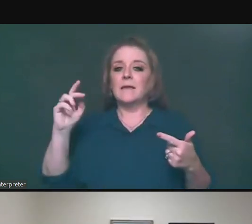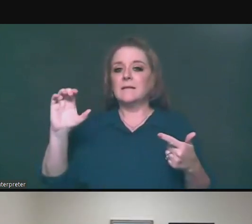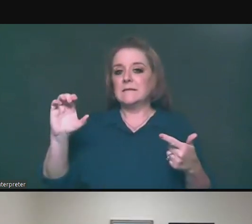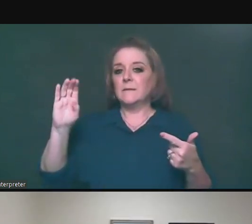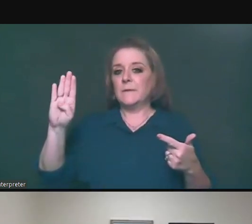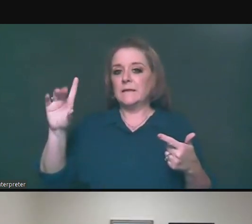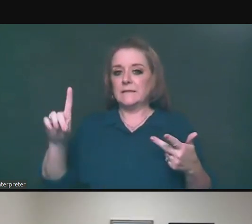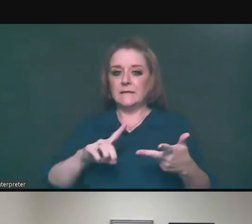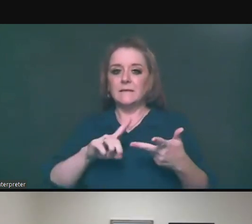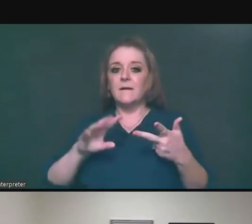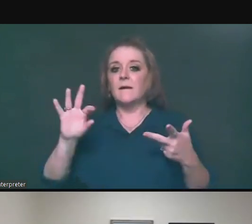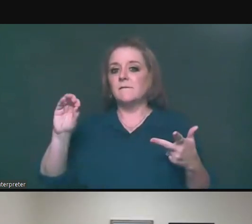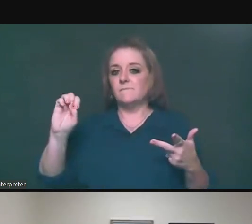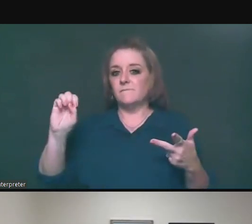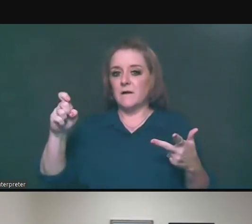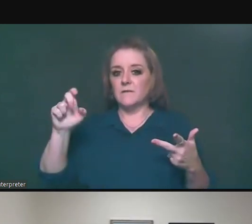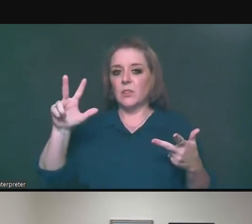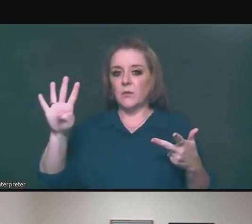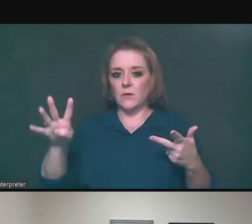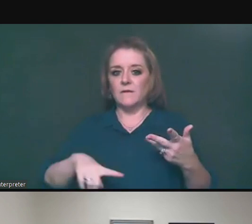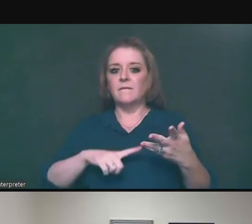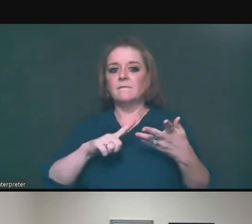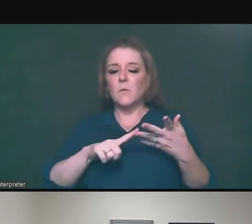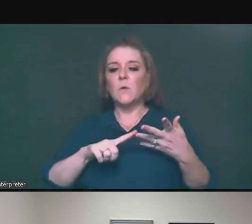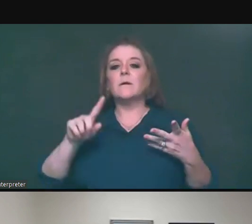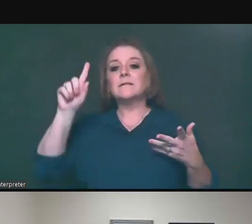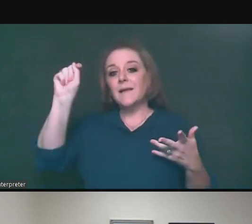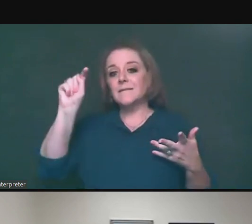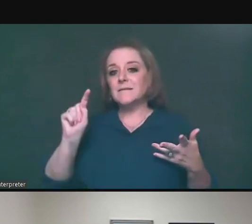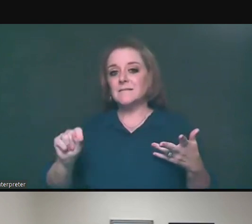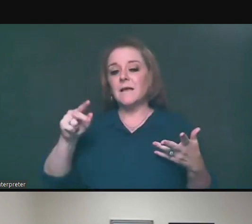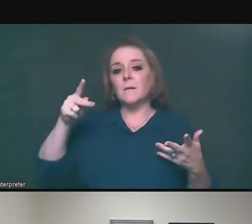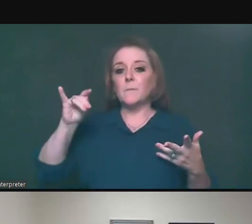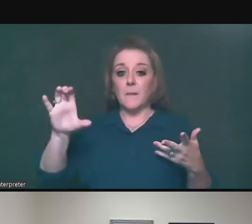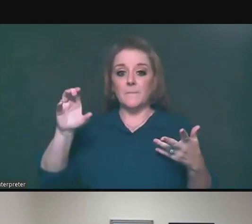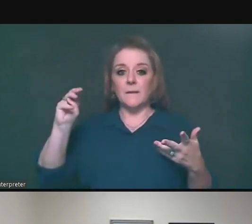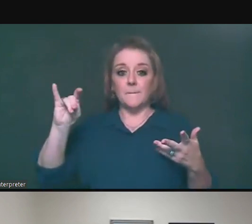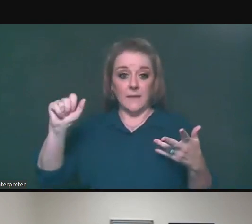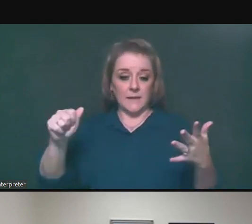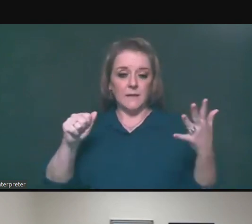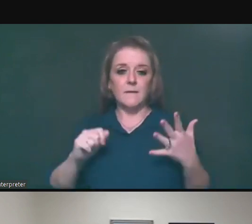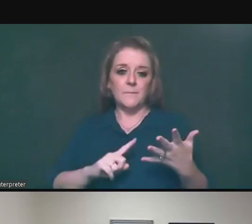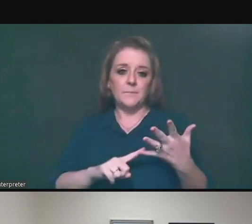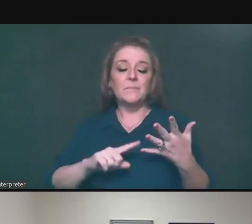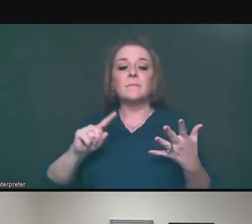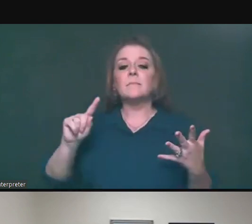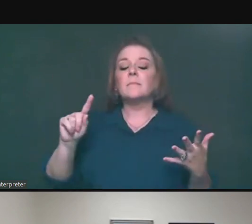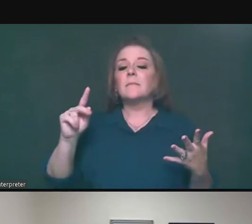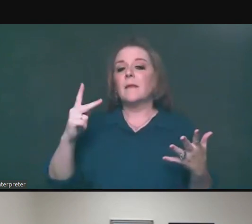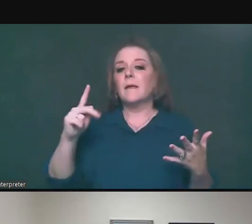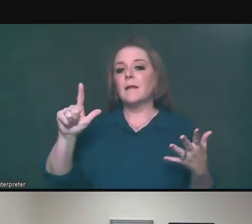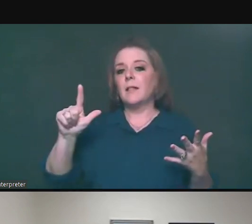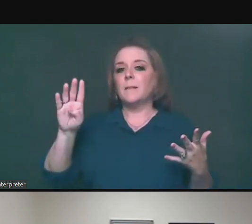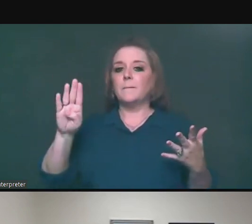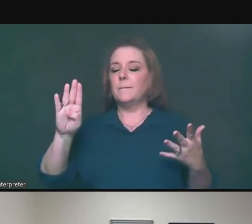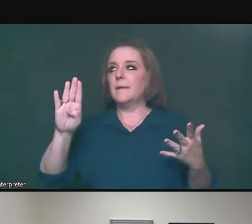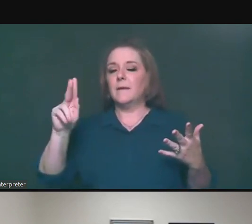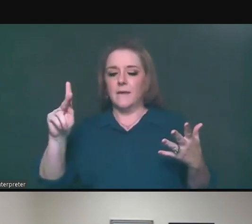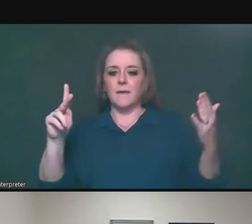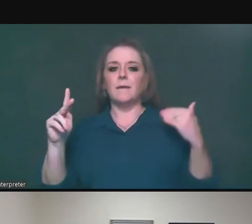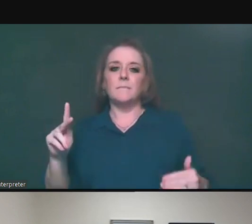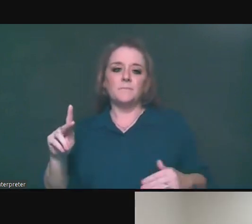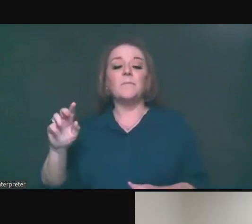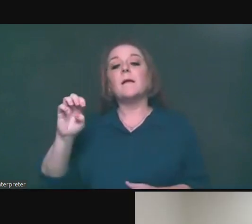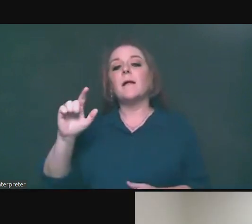Brady King, Fox 34, Jonathan Seaborn, Texas Tech University Public Media, Terry Furman with KLBK, Olga Aguero,